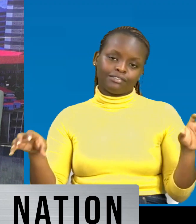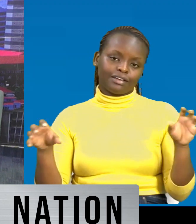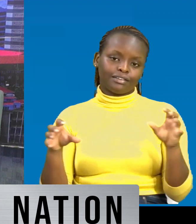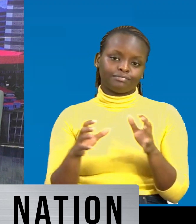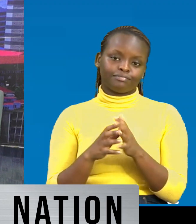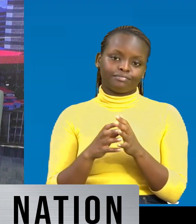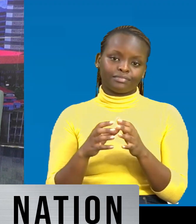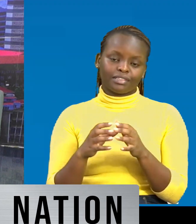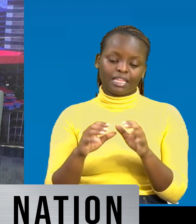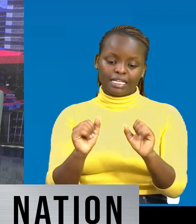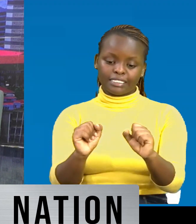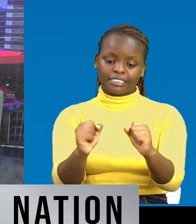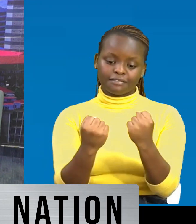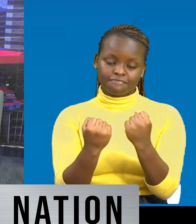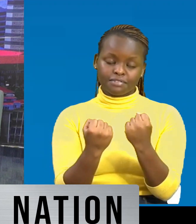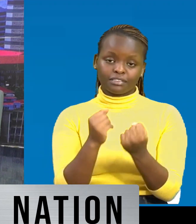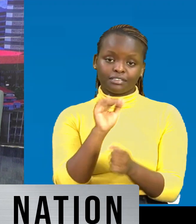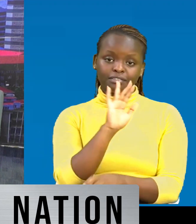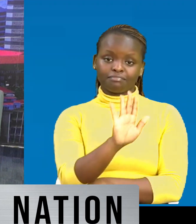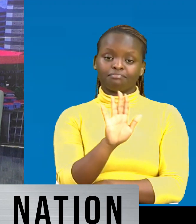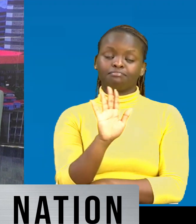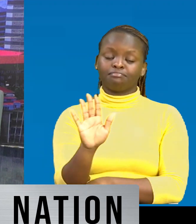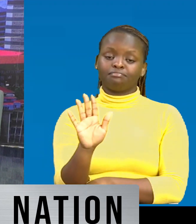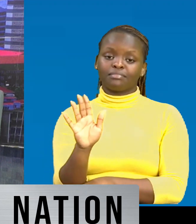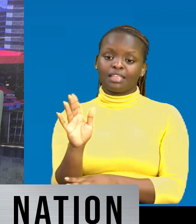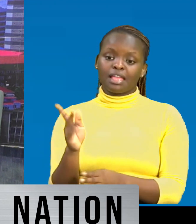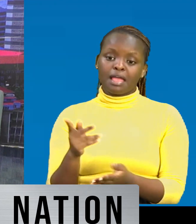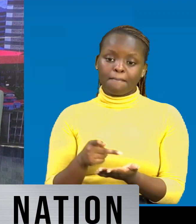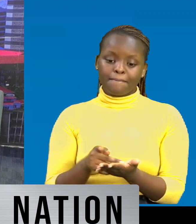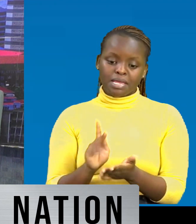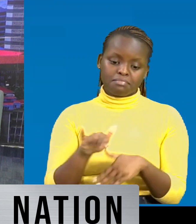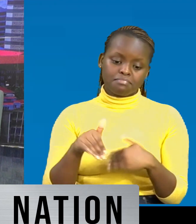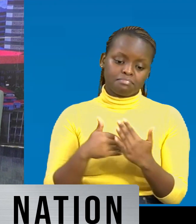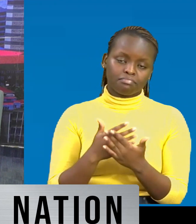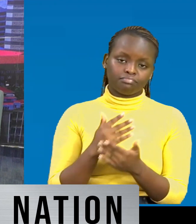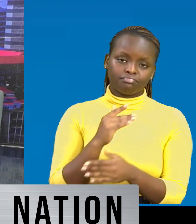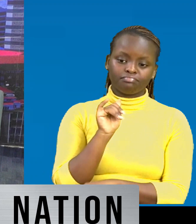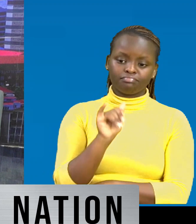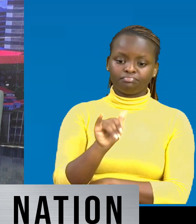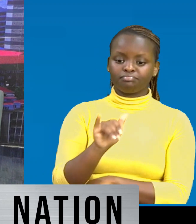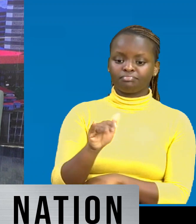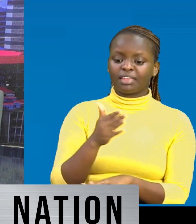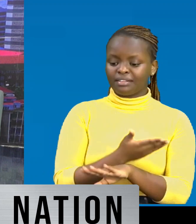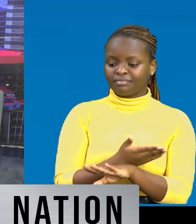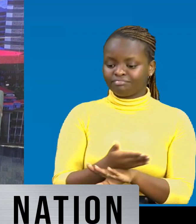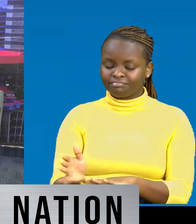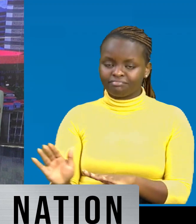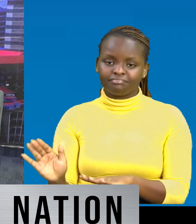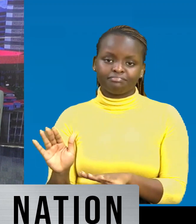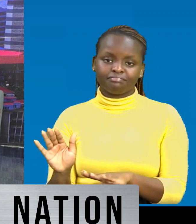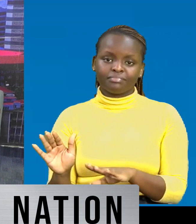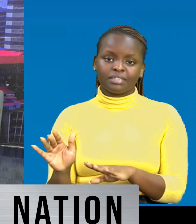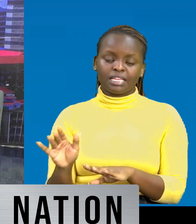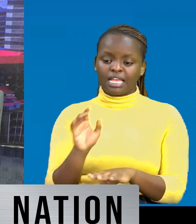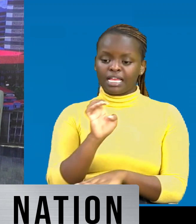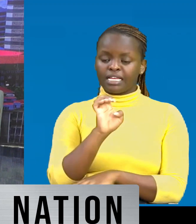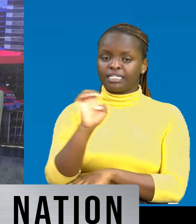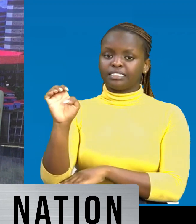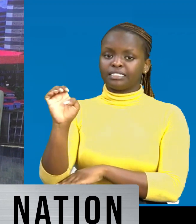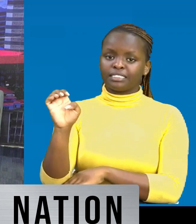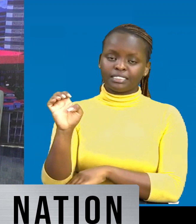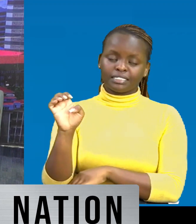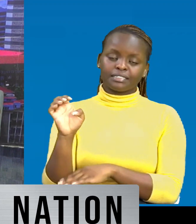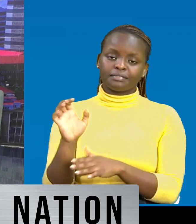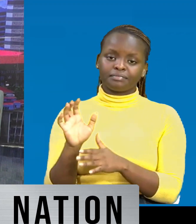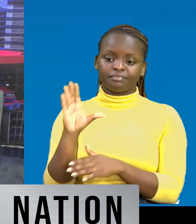your savings or your spending all that, and then it goes into waste, Jonah. But anyway, East Africa Portland